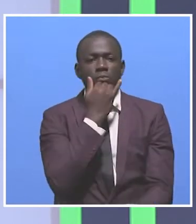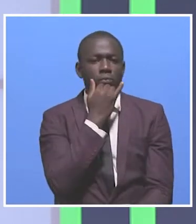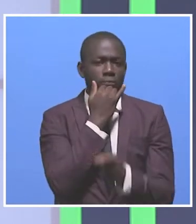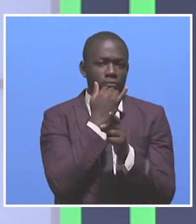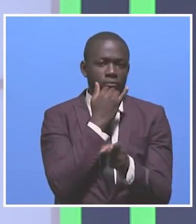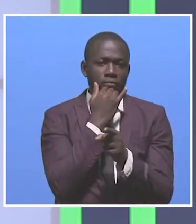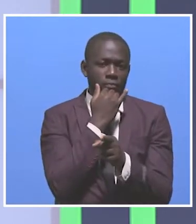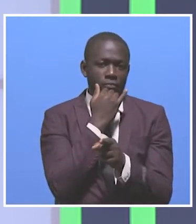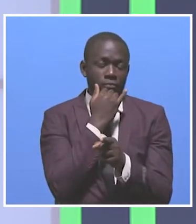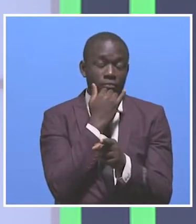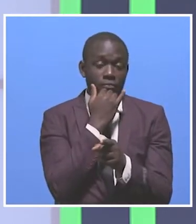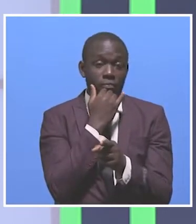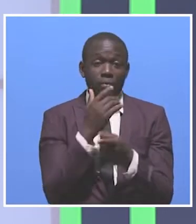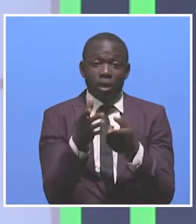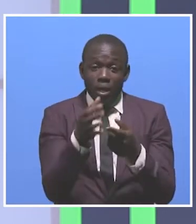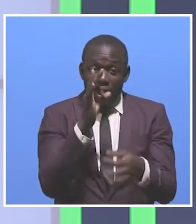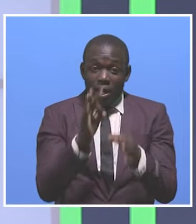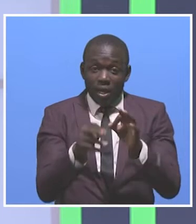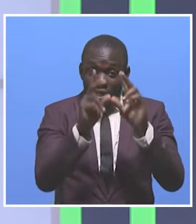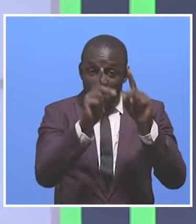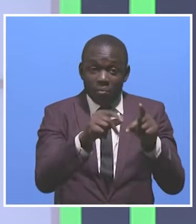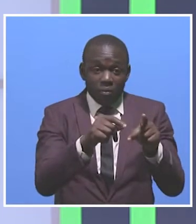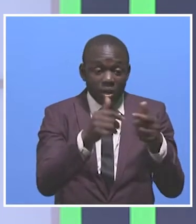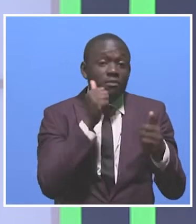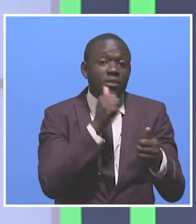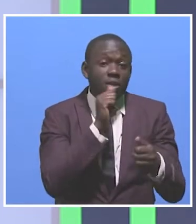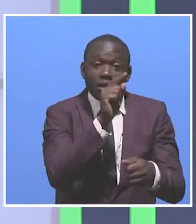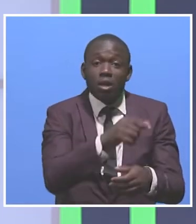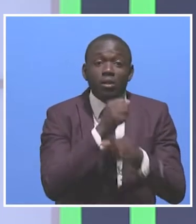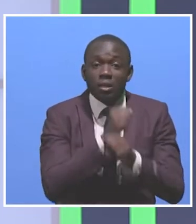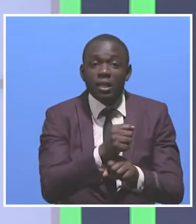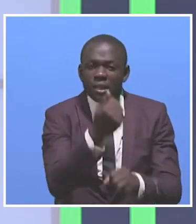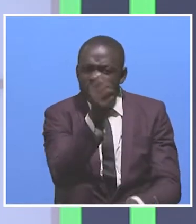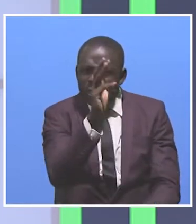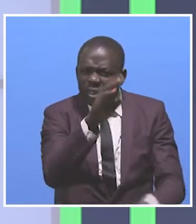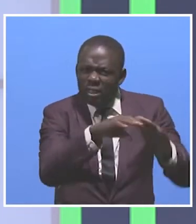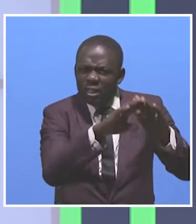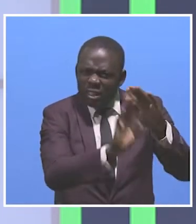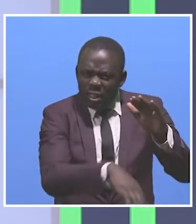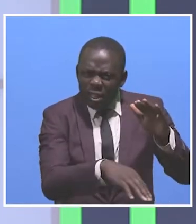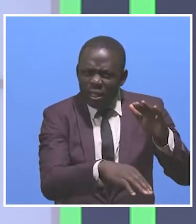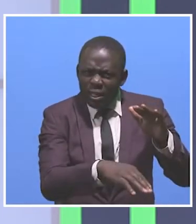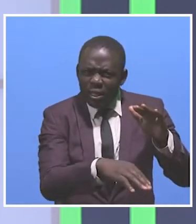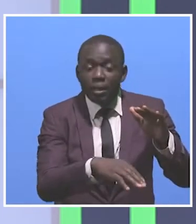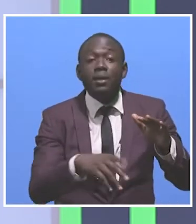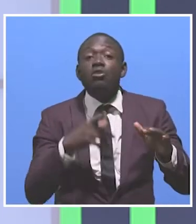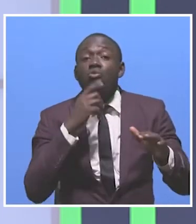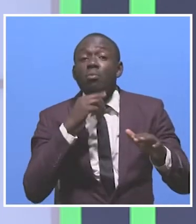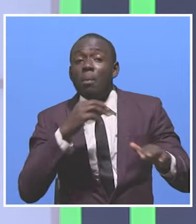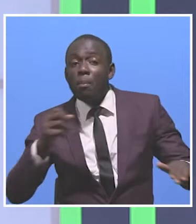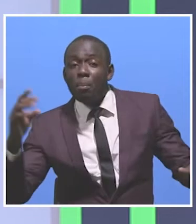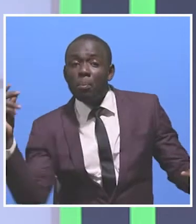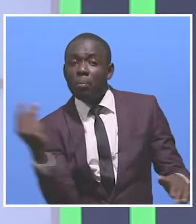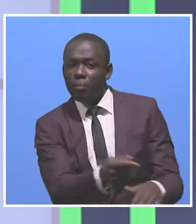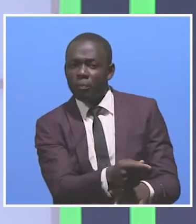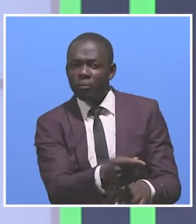If the person that impregnates that girl who is below 16 is above 16 themselves, it's a